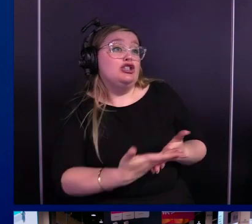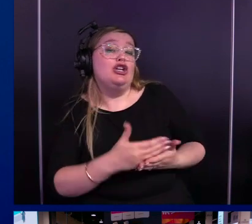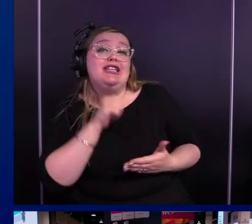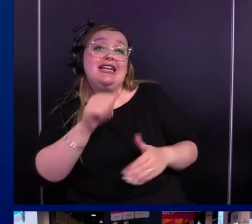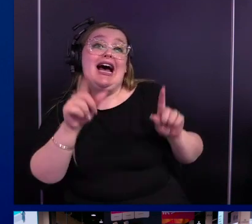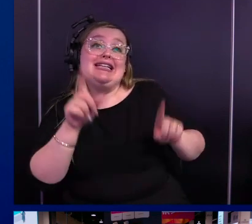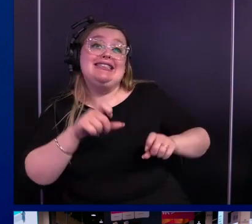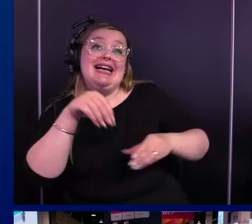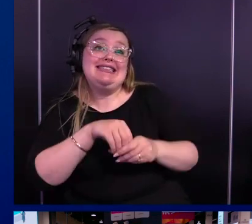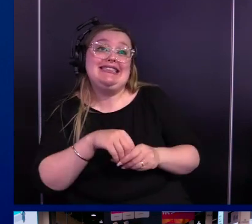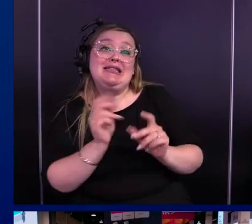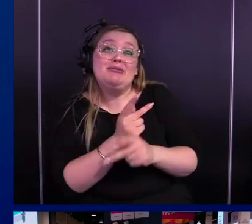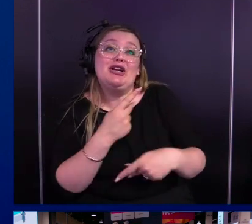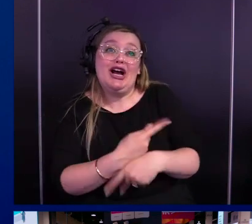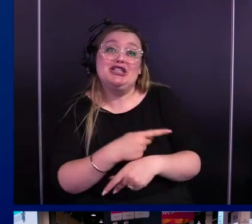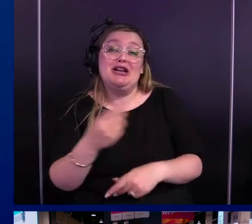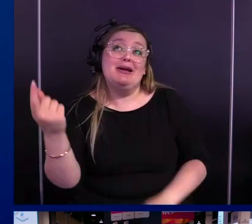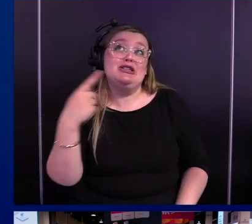agree to disagree on that.